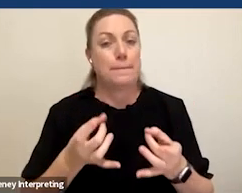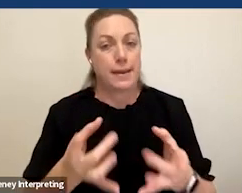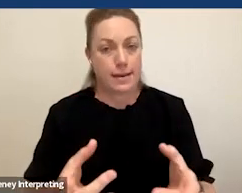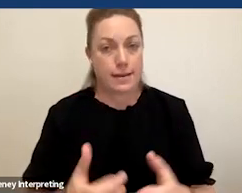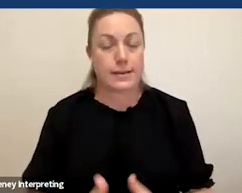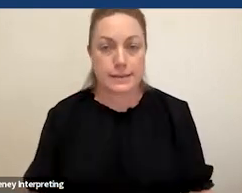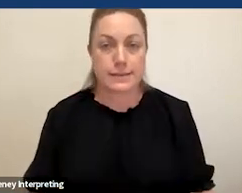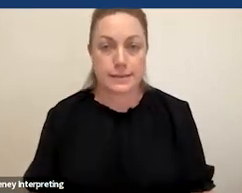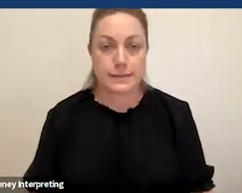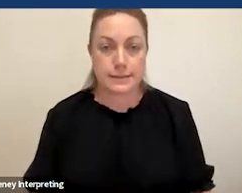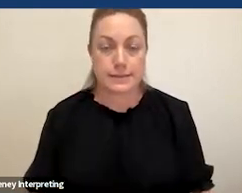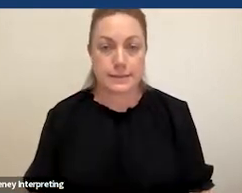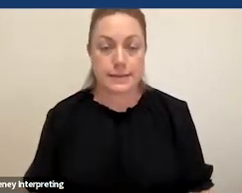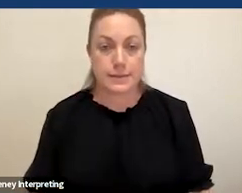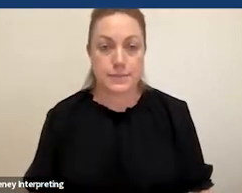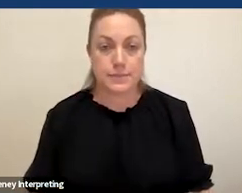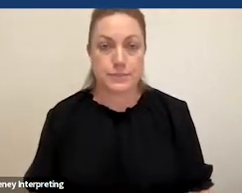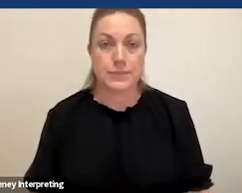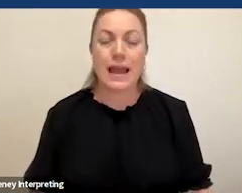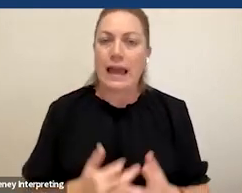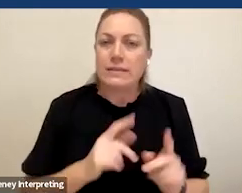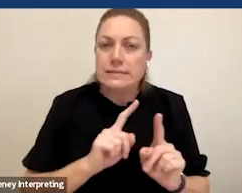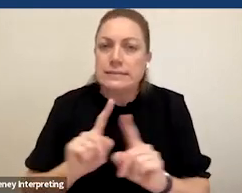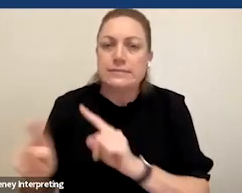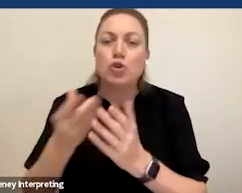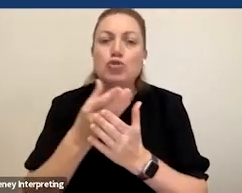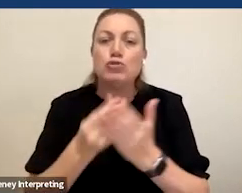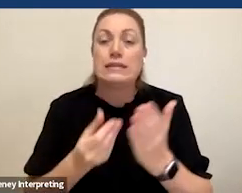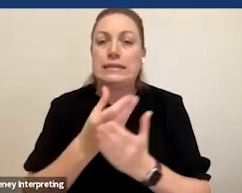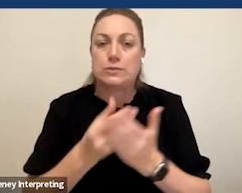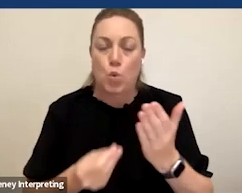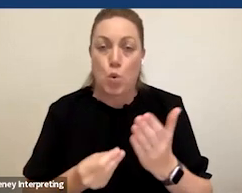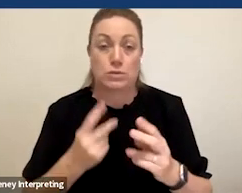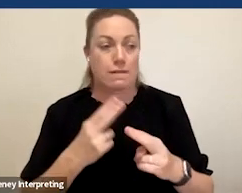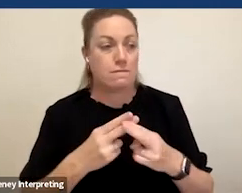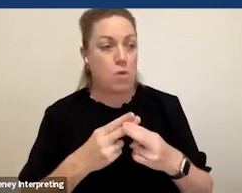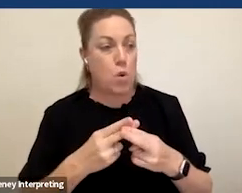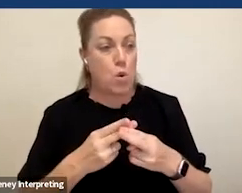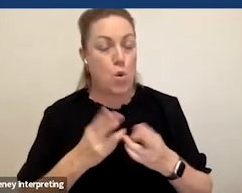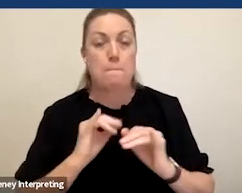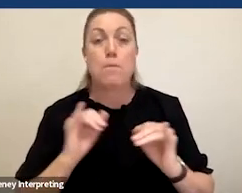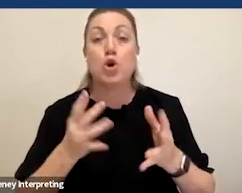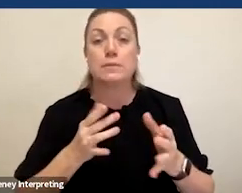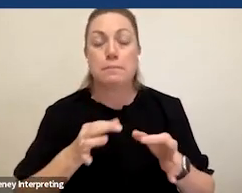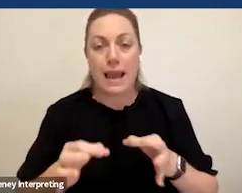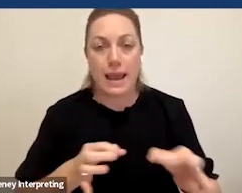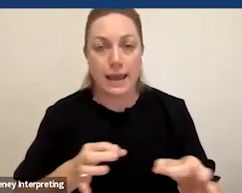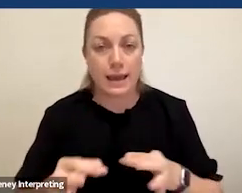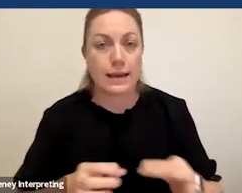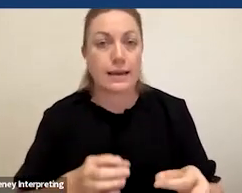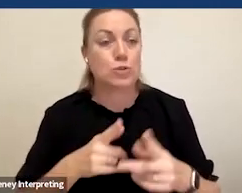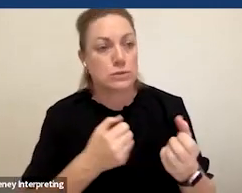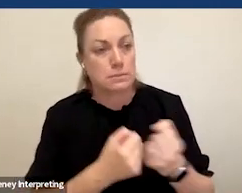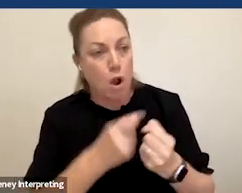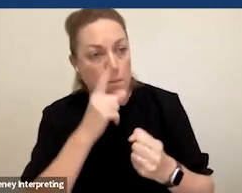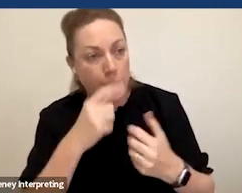it's a suite of resources. It's an approach that helps to match emergency planning to the supports that people need for their health